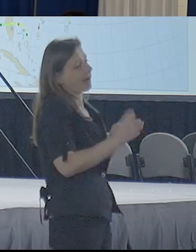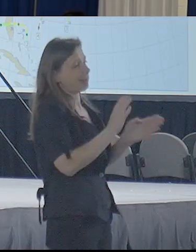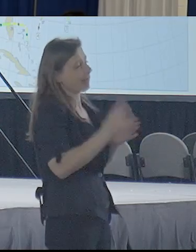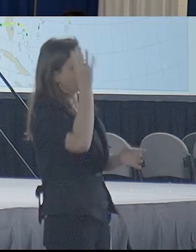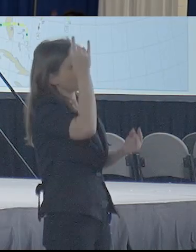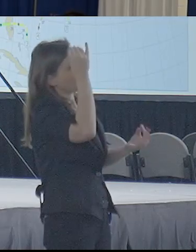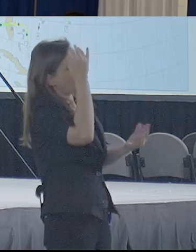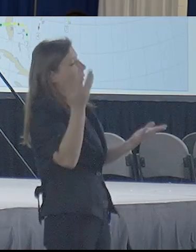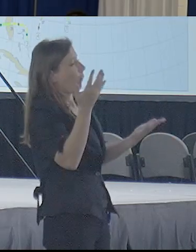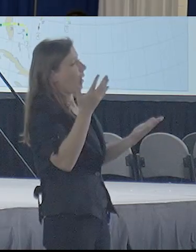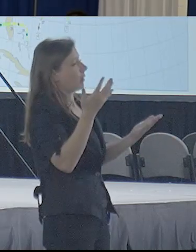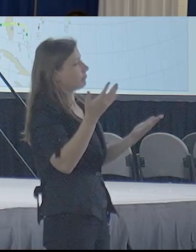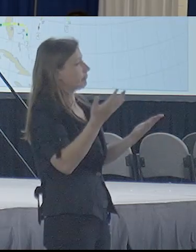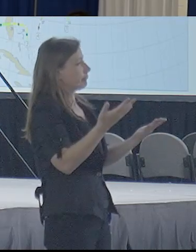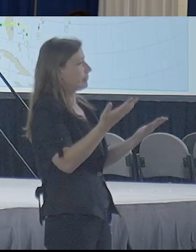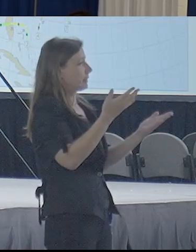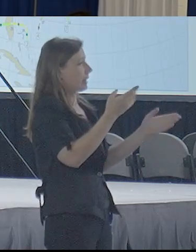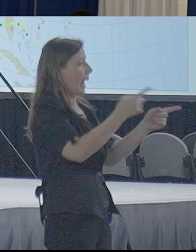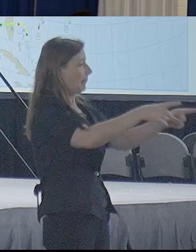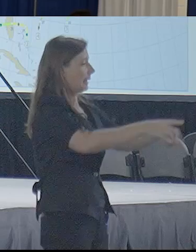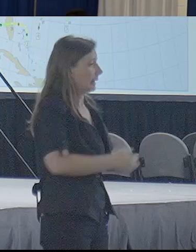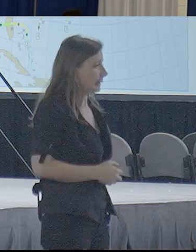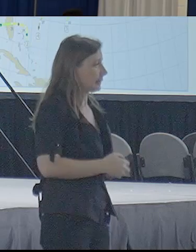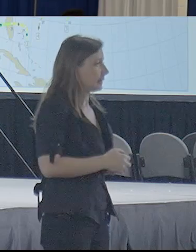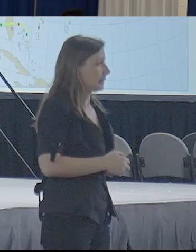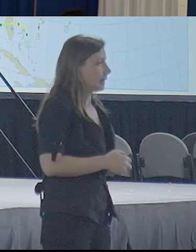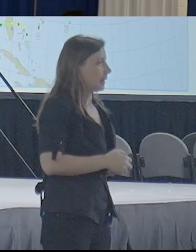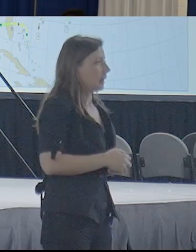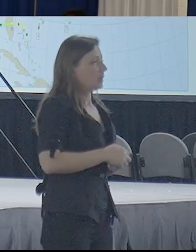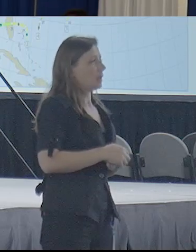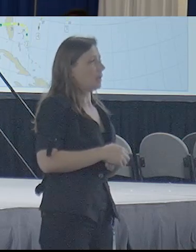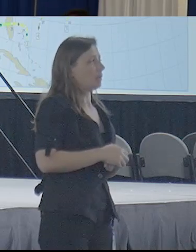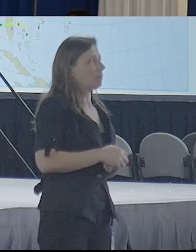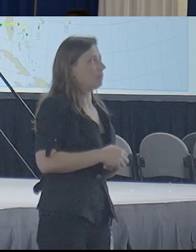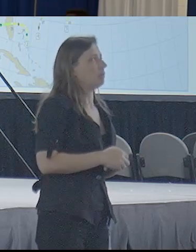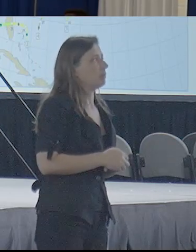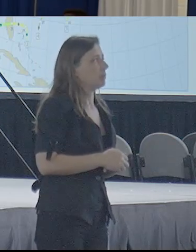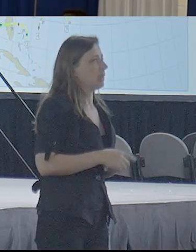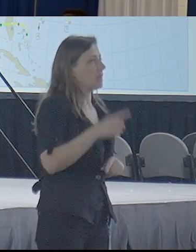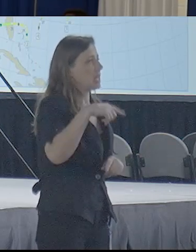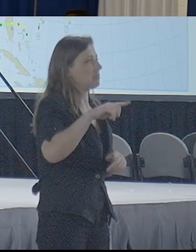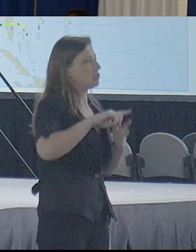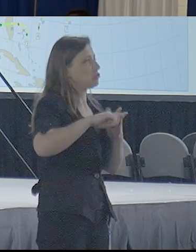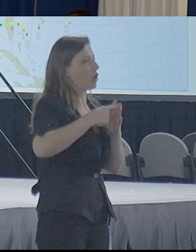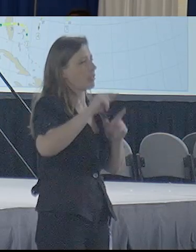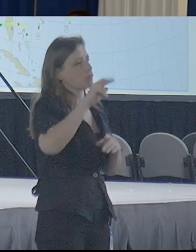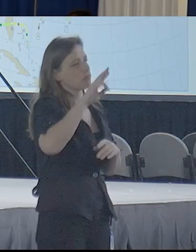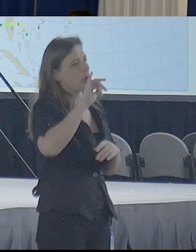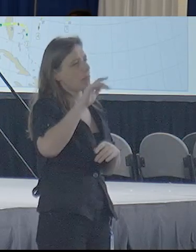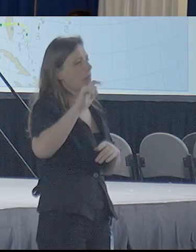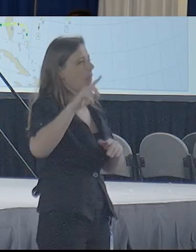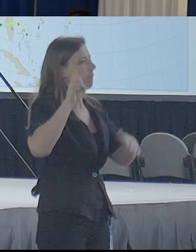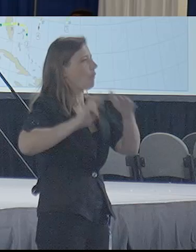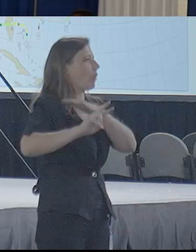the season's coming. The tropical outlook's already out there by the hurricane season. That started a couple of days ago. They start that in mid-May to sort of get you ready as